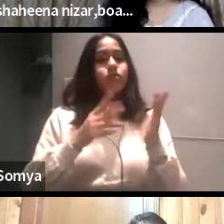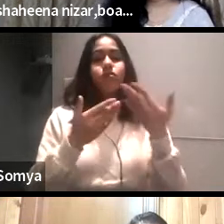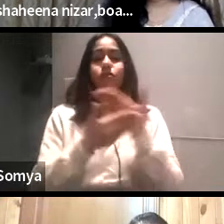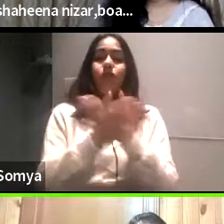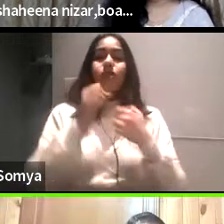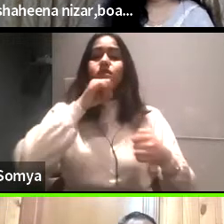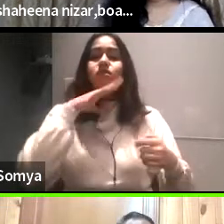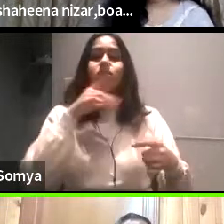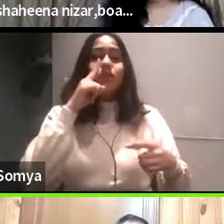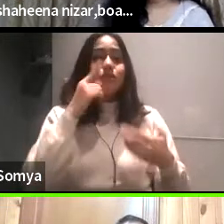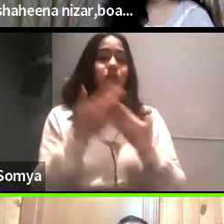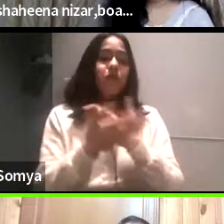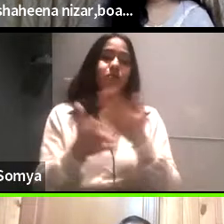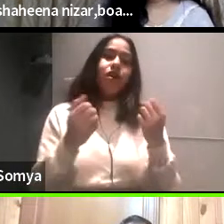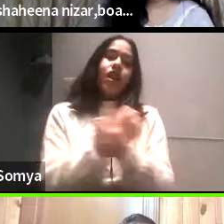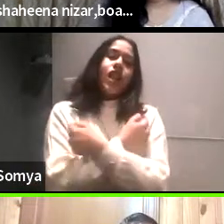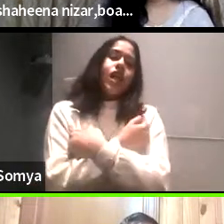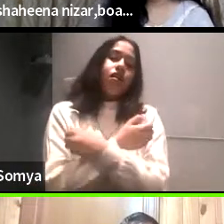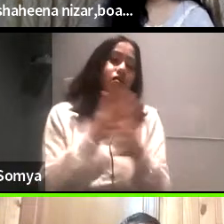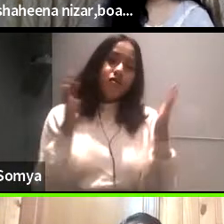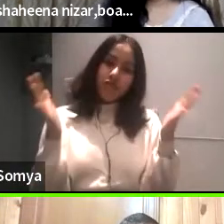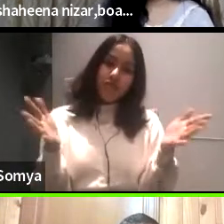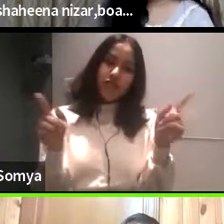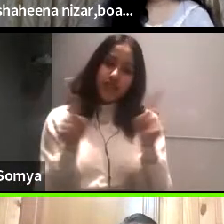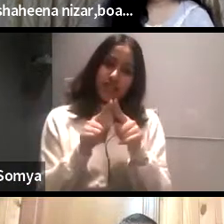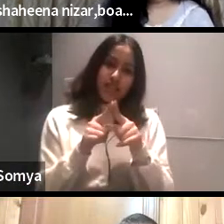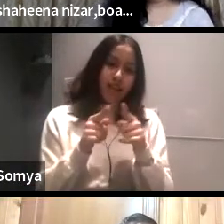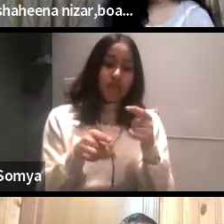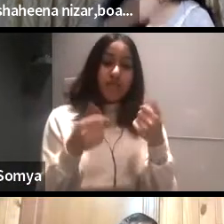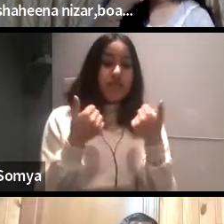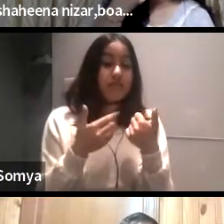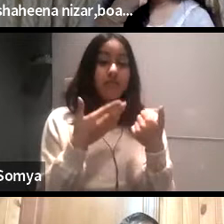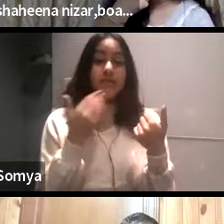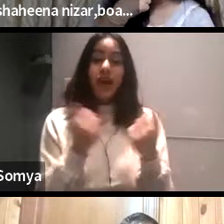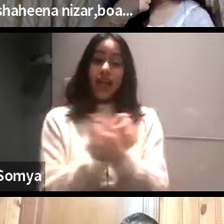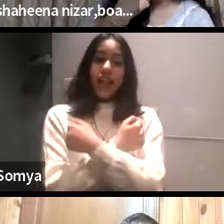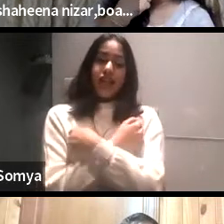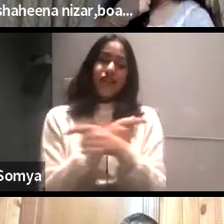it. Wow. Because silk is not something which is a very,